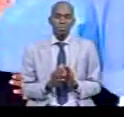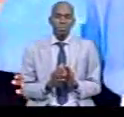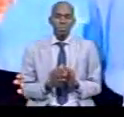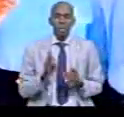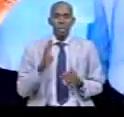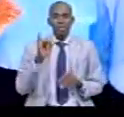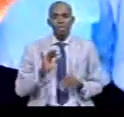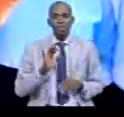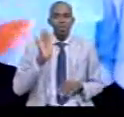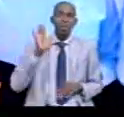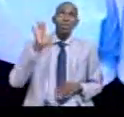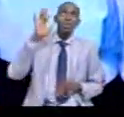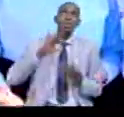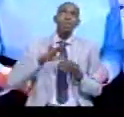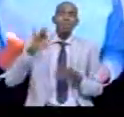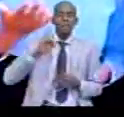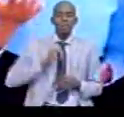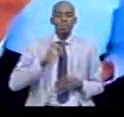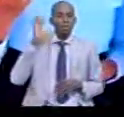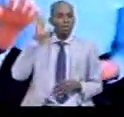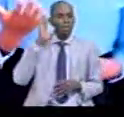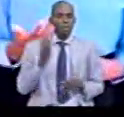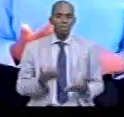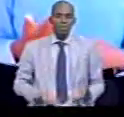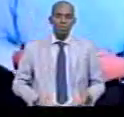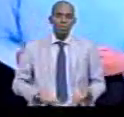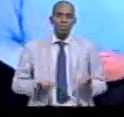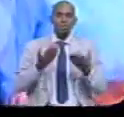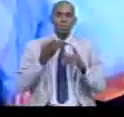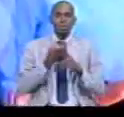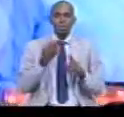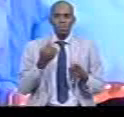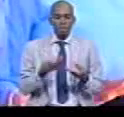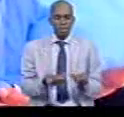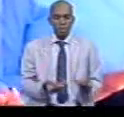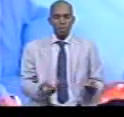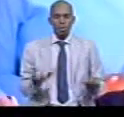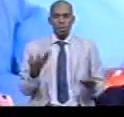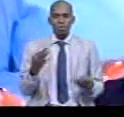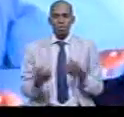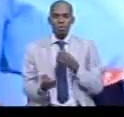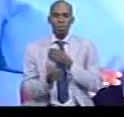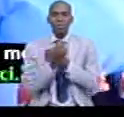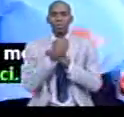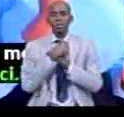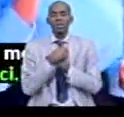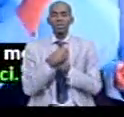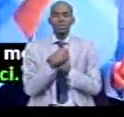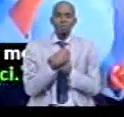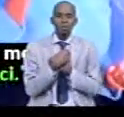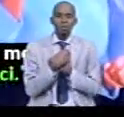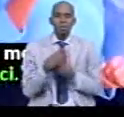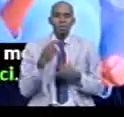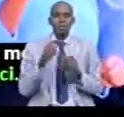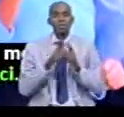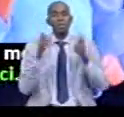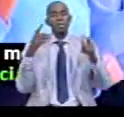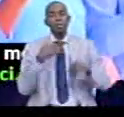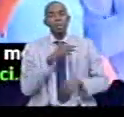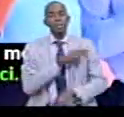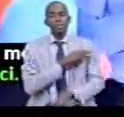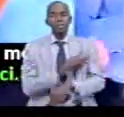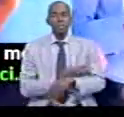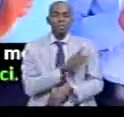By your spirit I will rise from the ashes of defeat. The great and